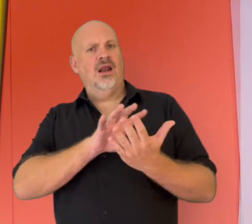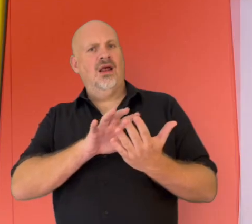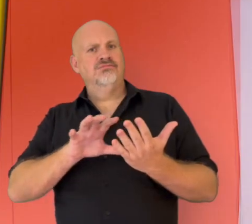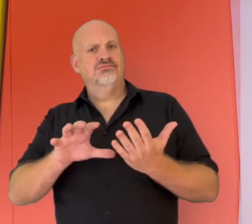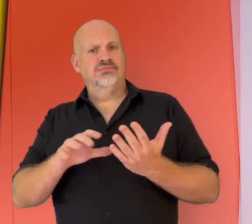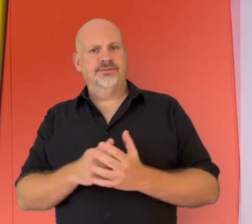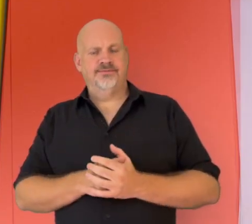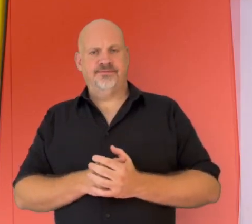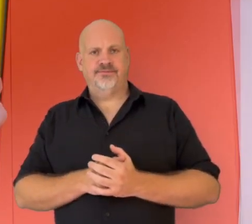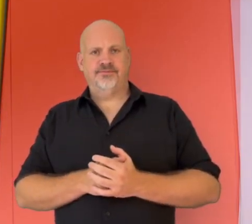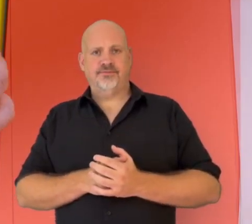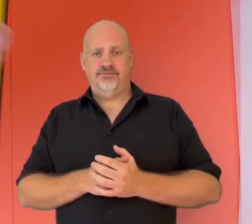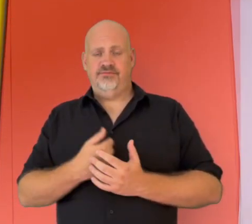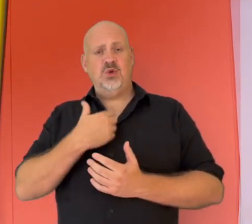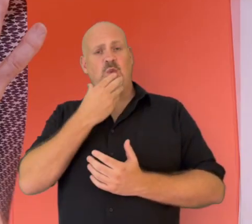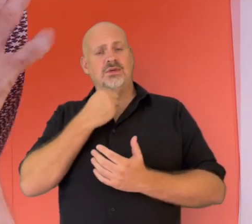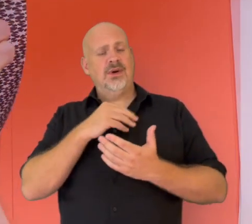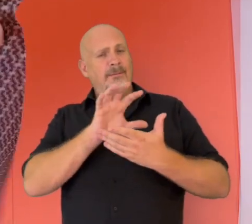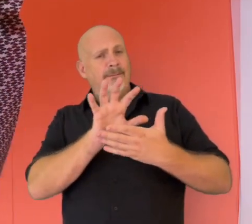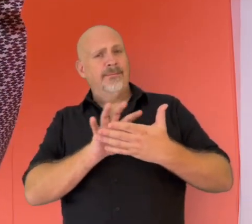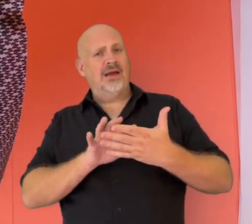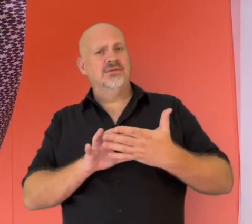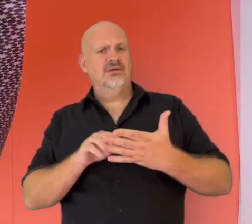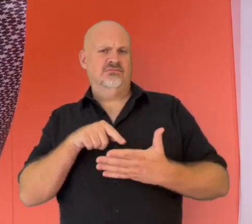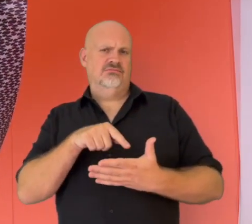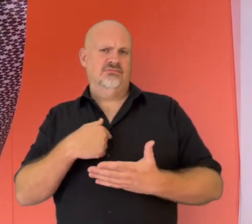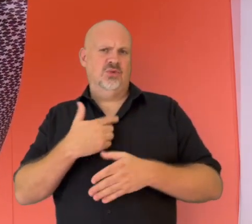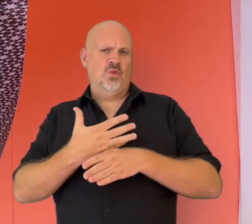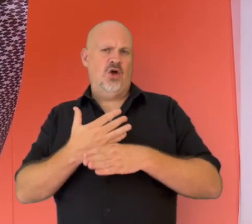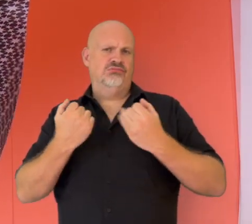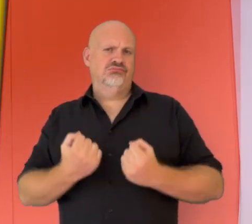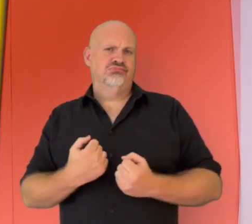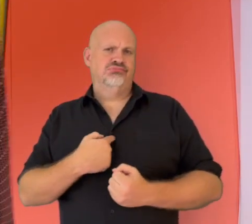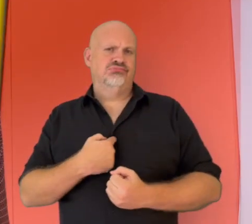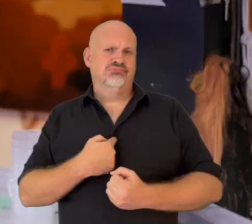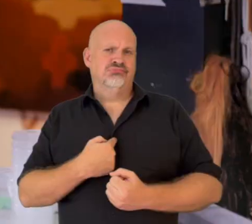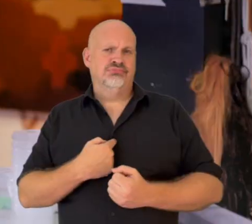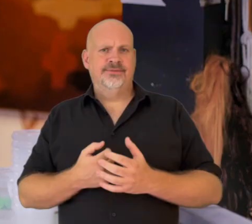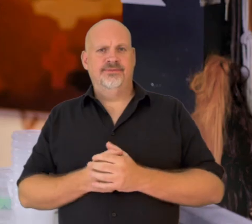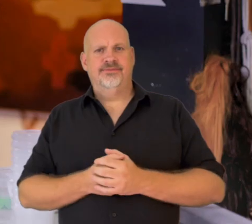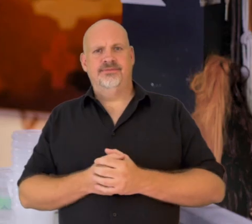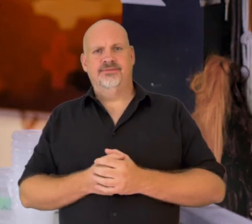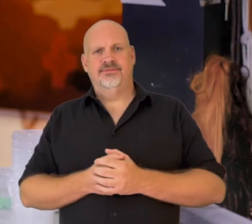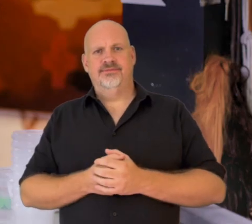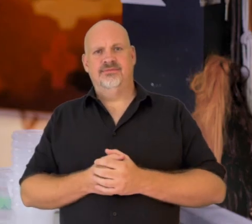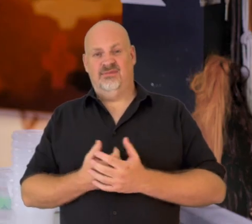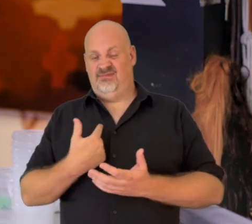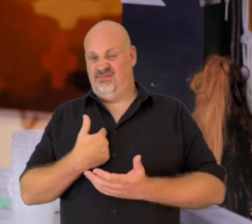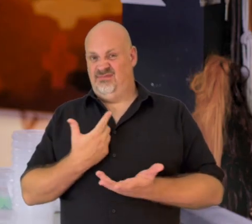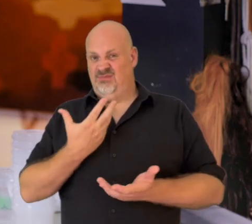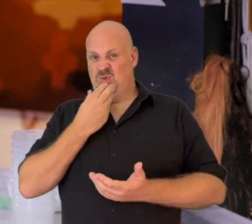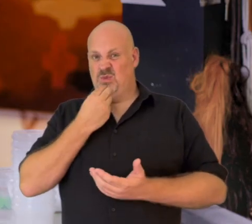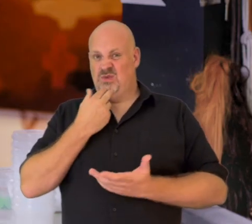use patterns heavily in my work. I guess I use them a lot of the